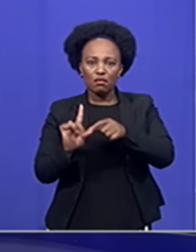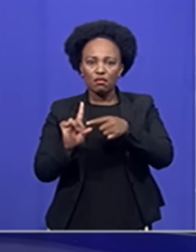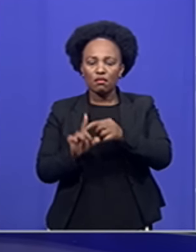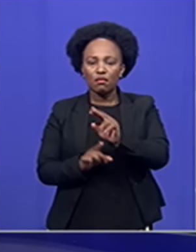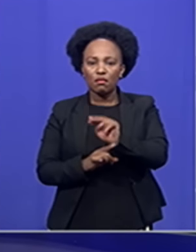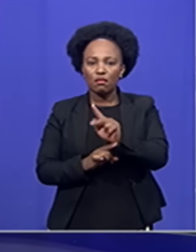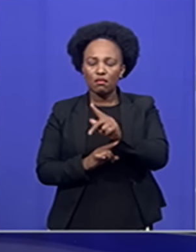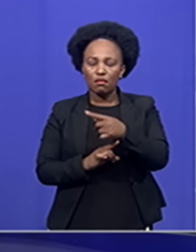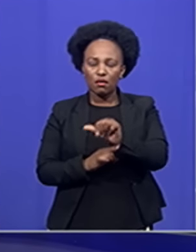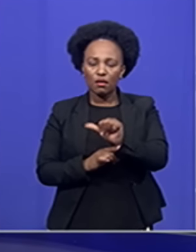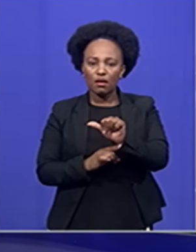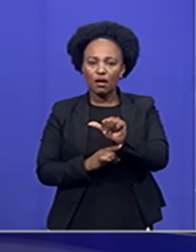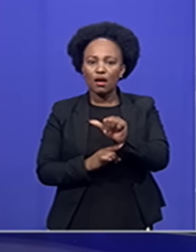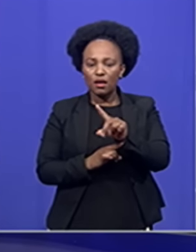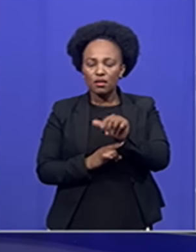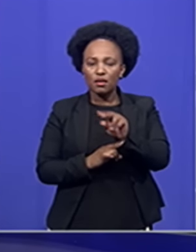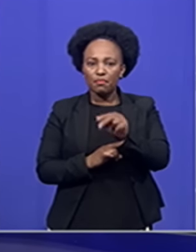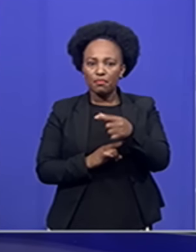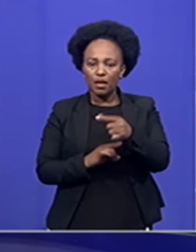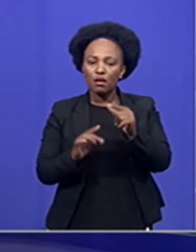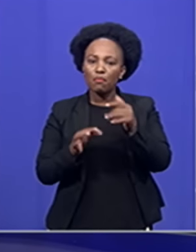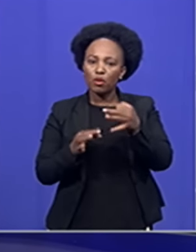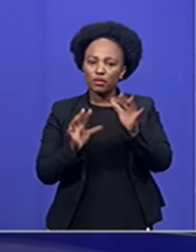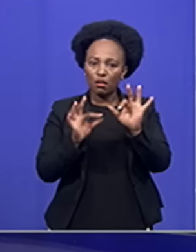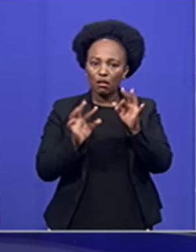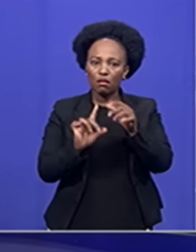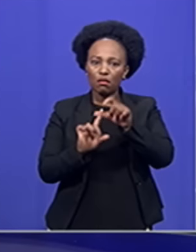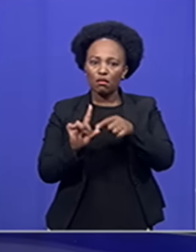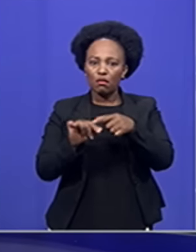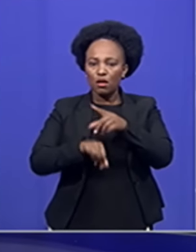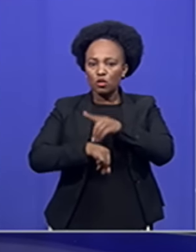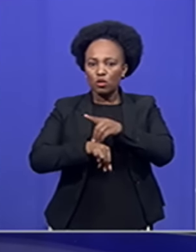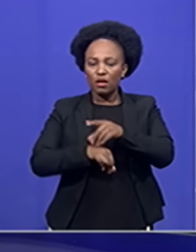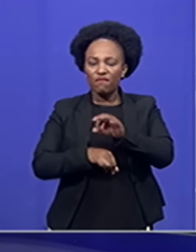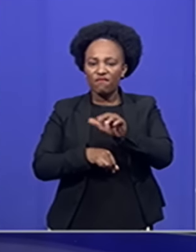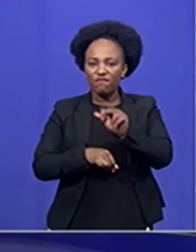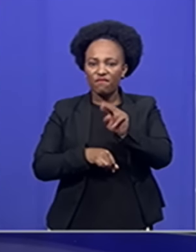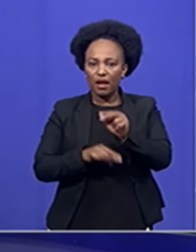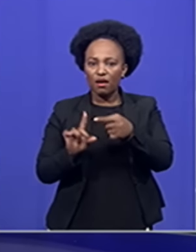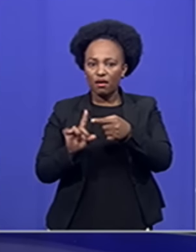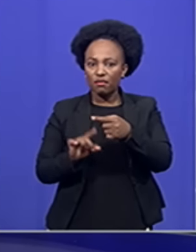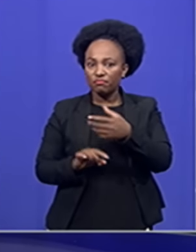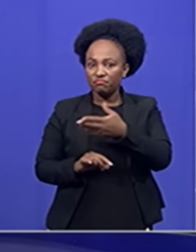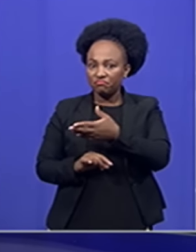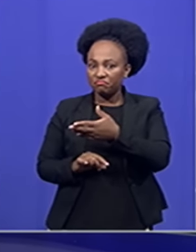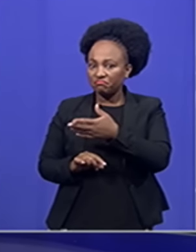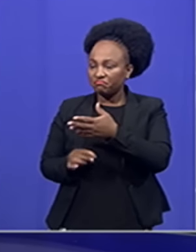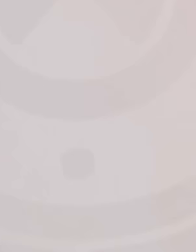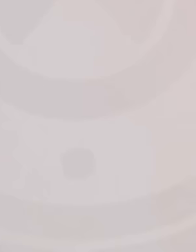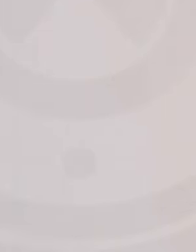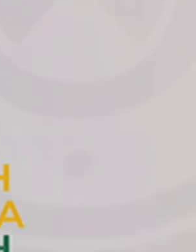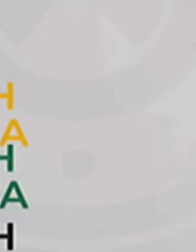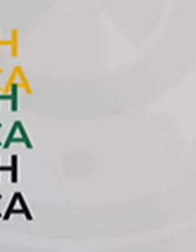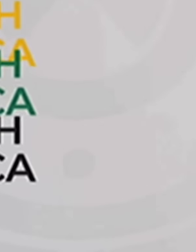o tlo re solela taba e a nang le mosekaseki wa ditaba tša boditšhabatšhaba Ngaka Frank Lekaba. Nkgadimeng di adelele ka fao.